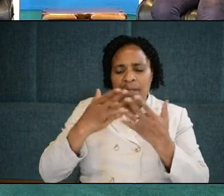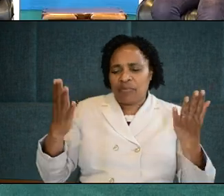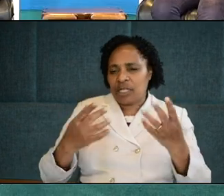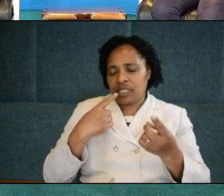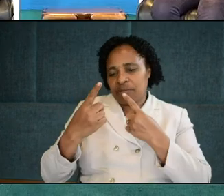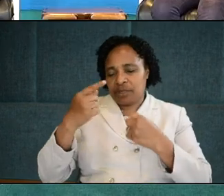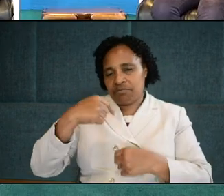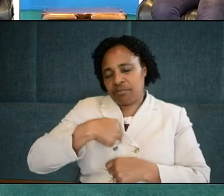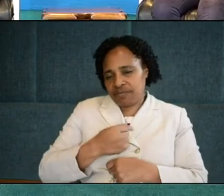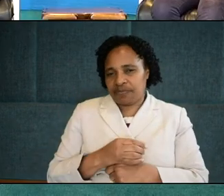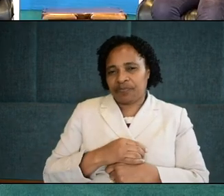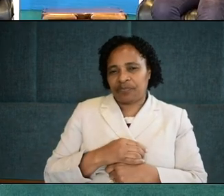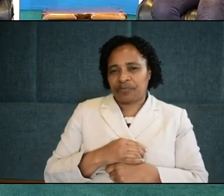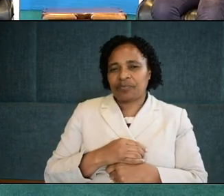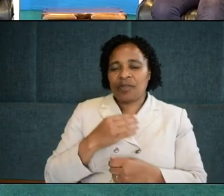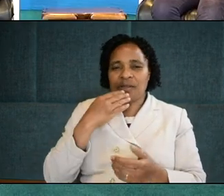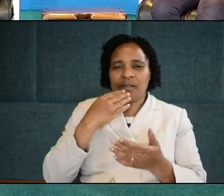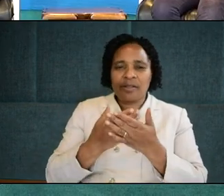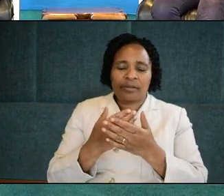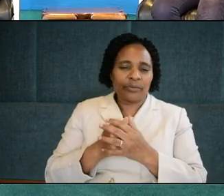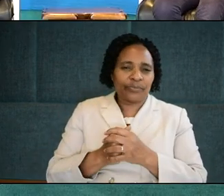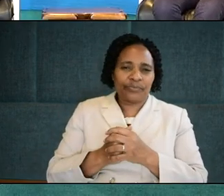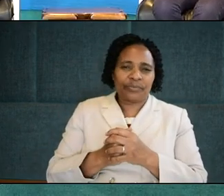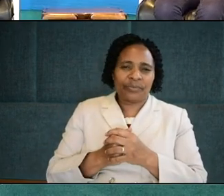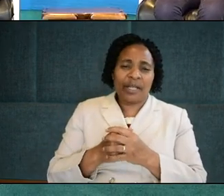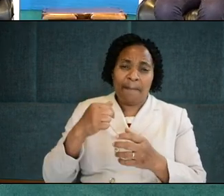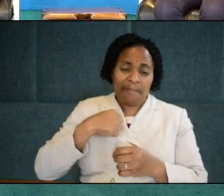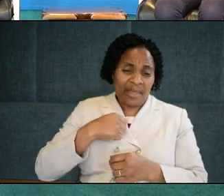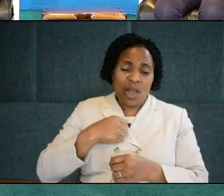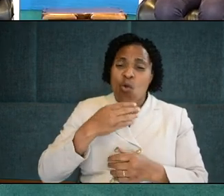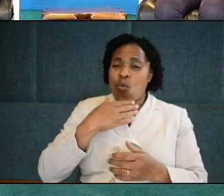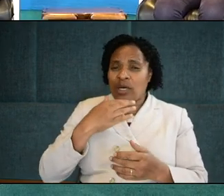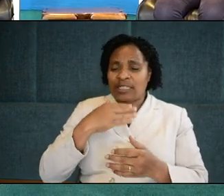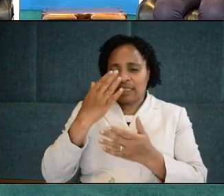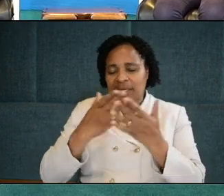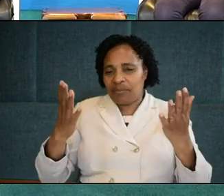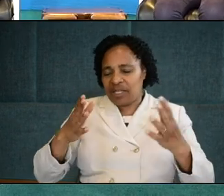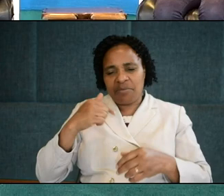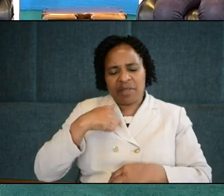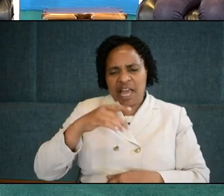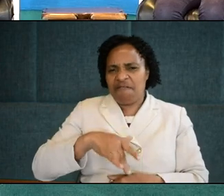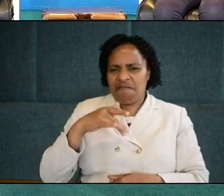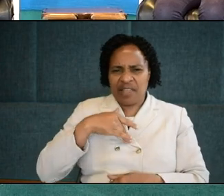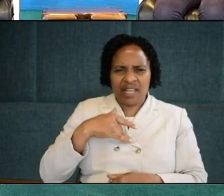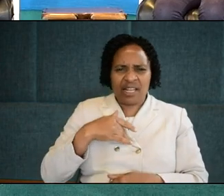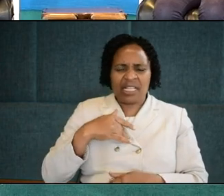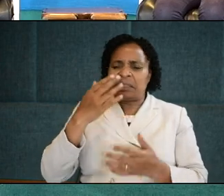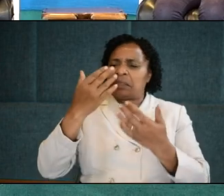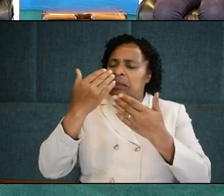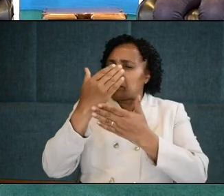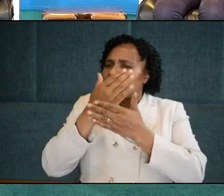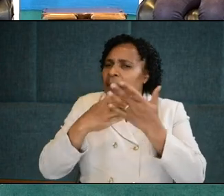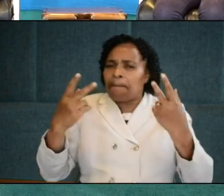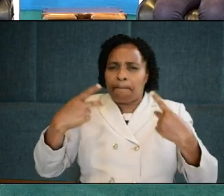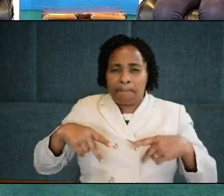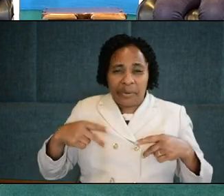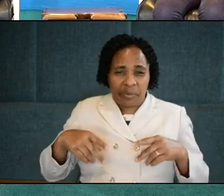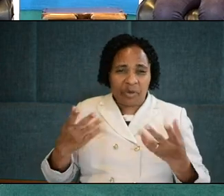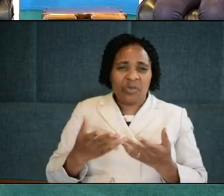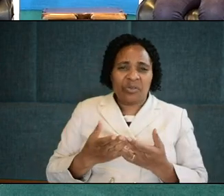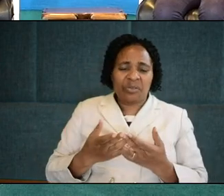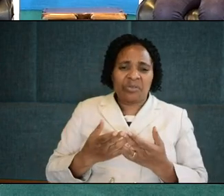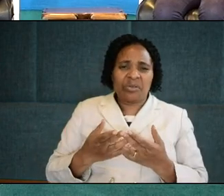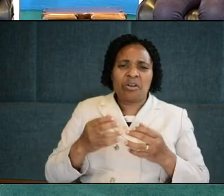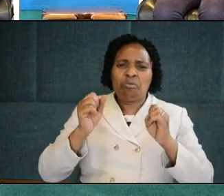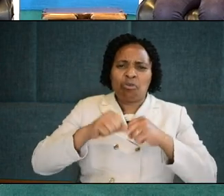me. Thank you. I'd like to highlight something that I've seen. You know, maybe some people may read